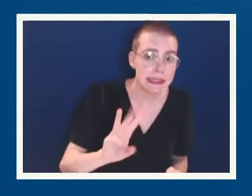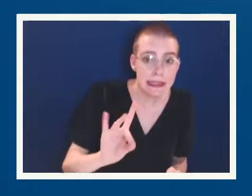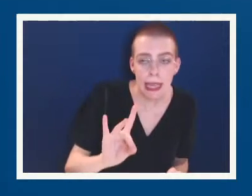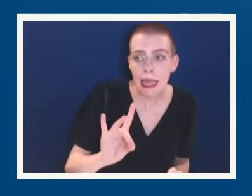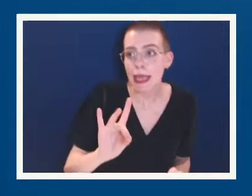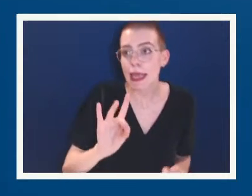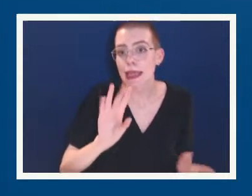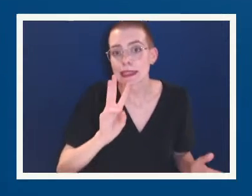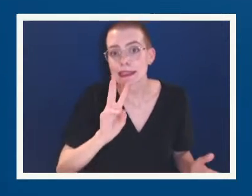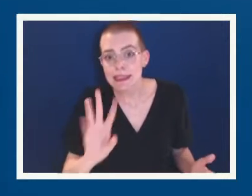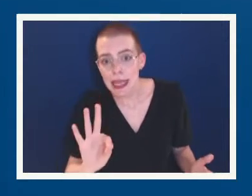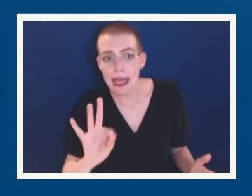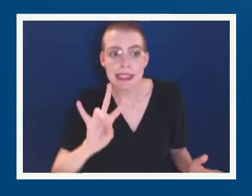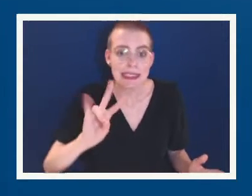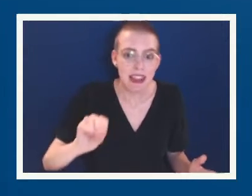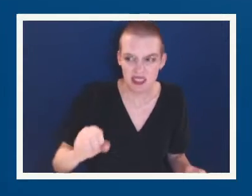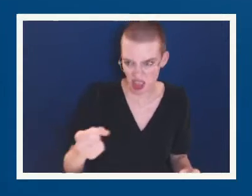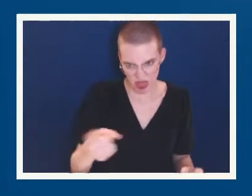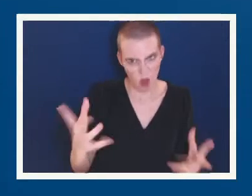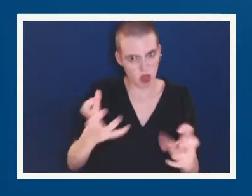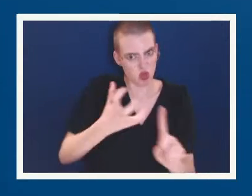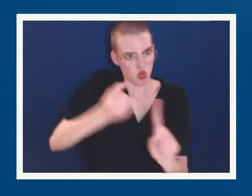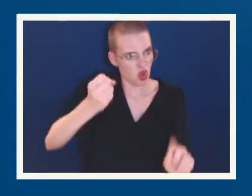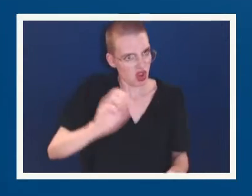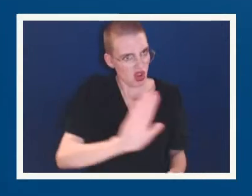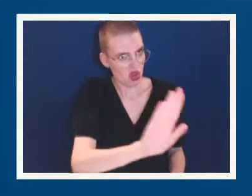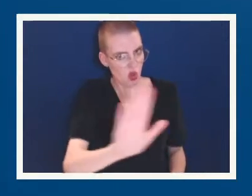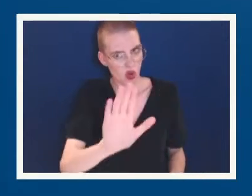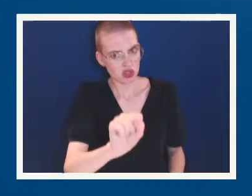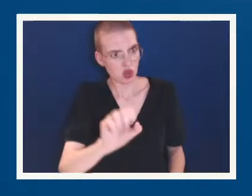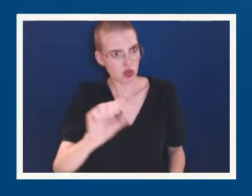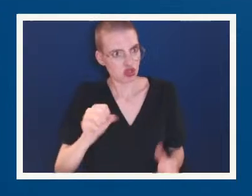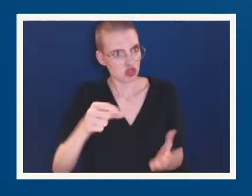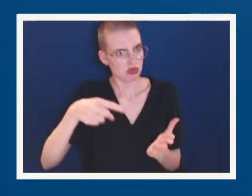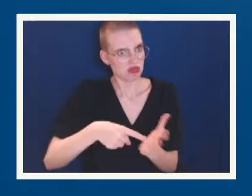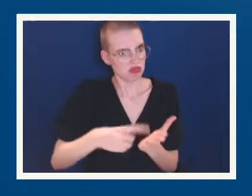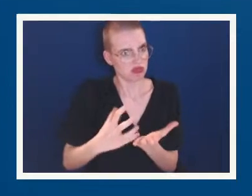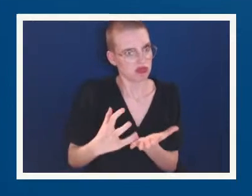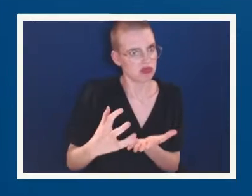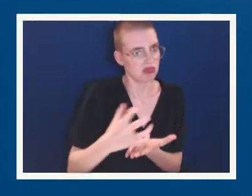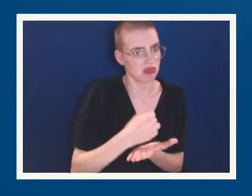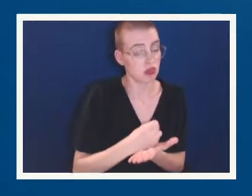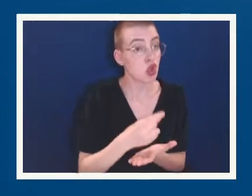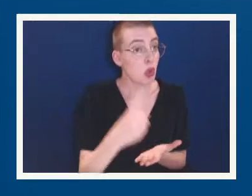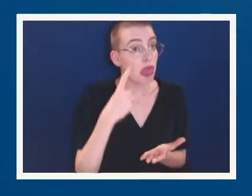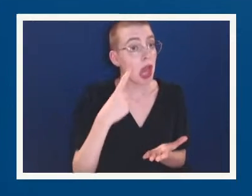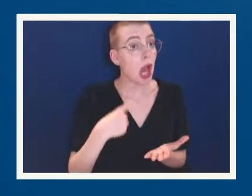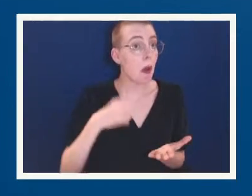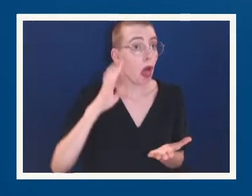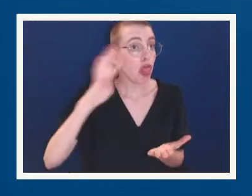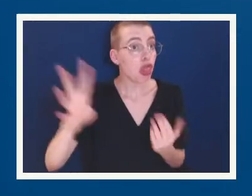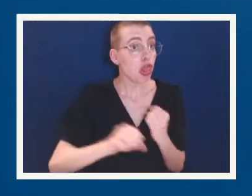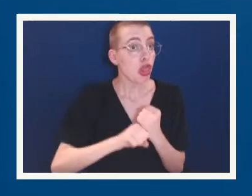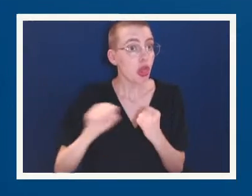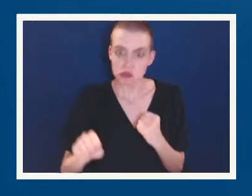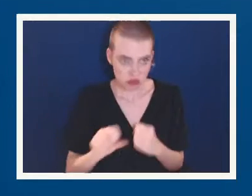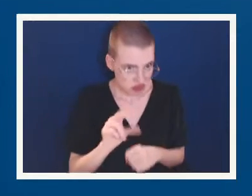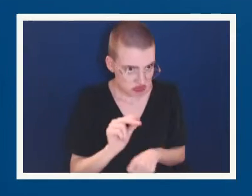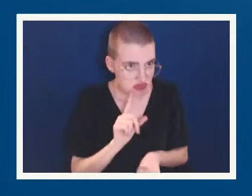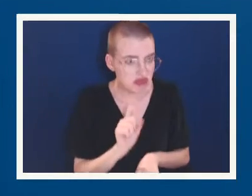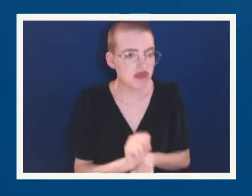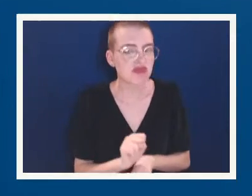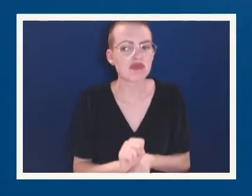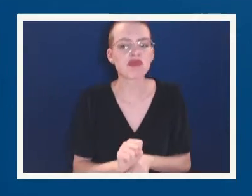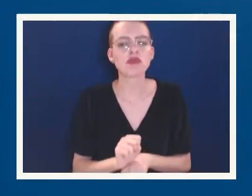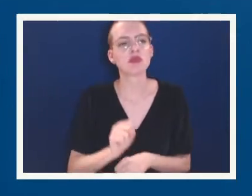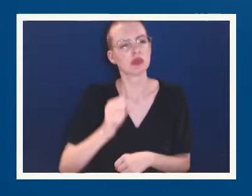Social Security. Now, you think I'm exaggerating. First front page of the New York Times talked about it. I want to show you what, there's a guy out